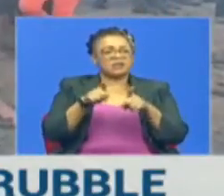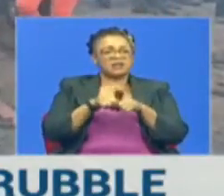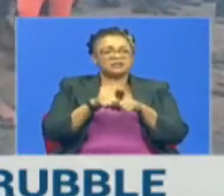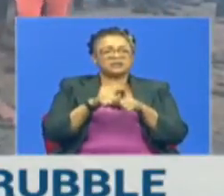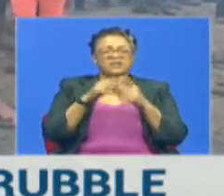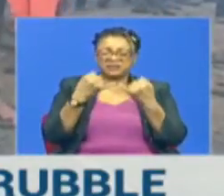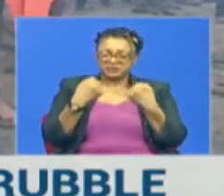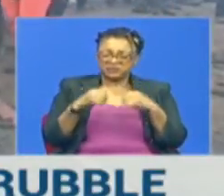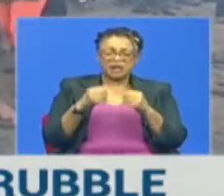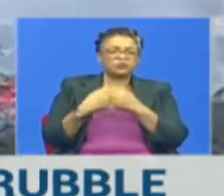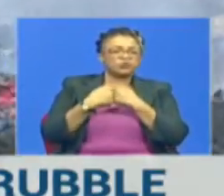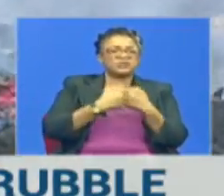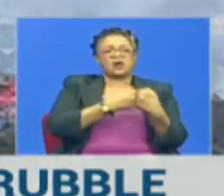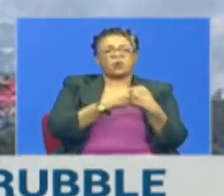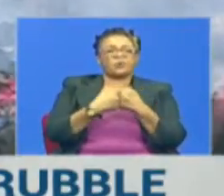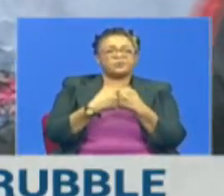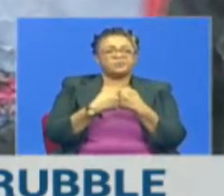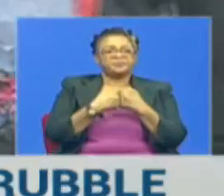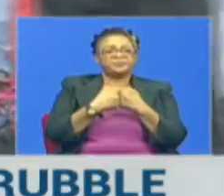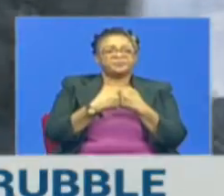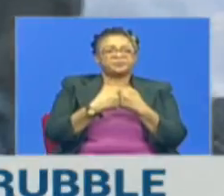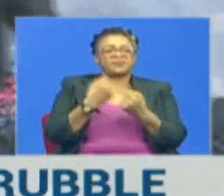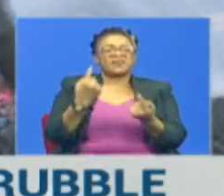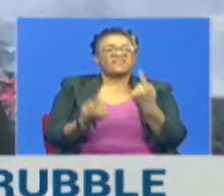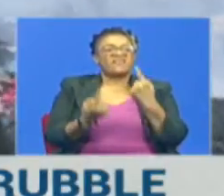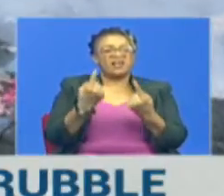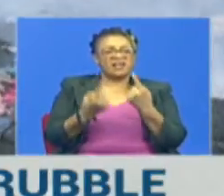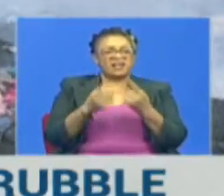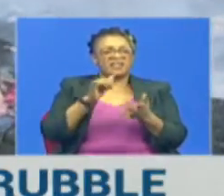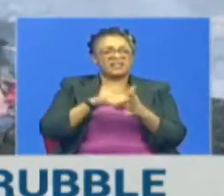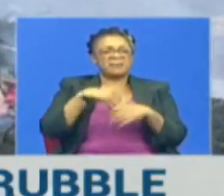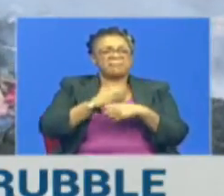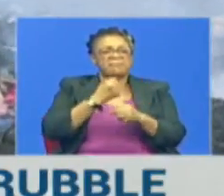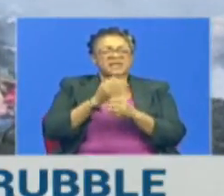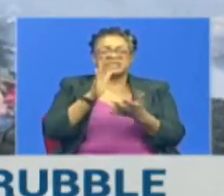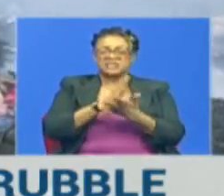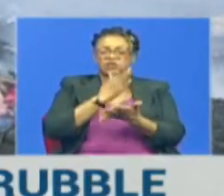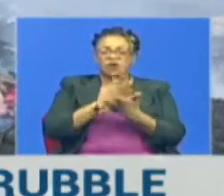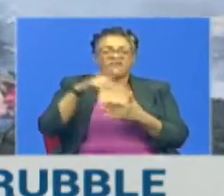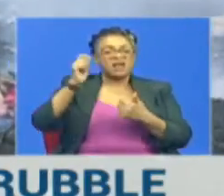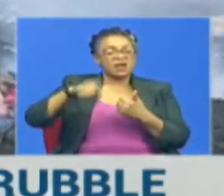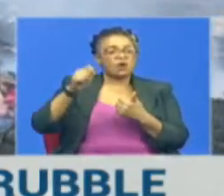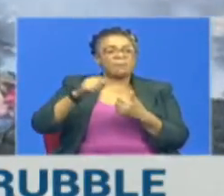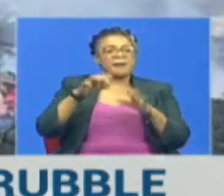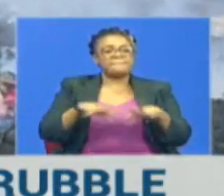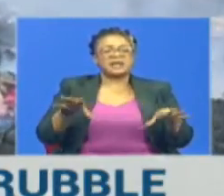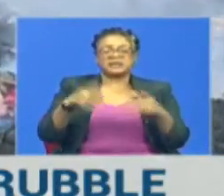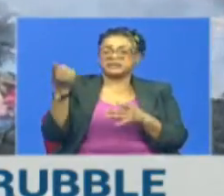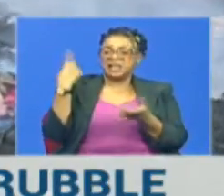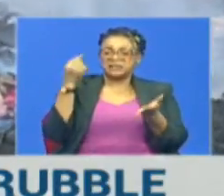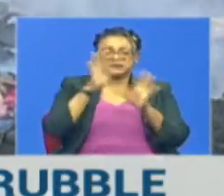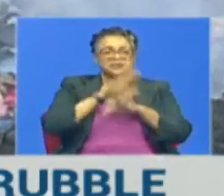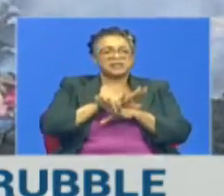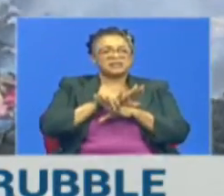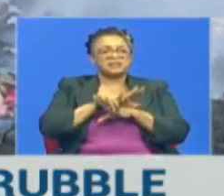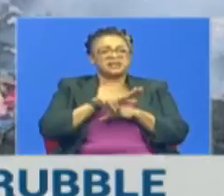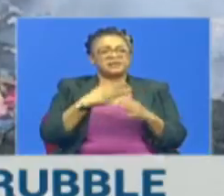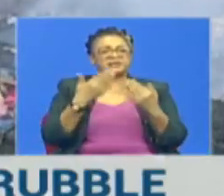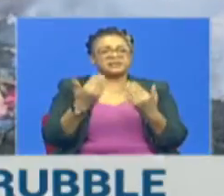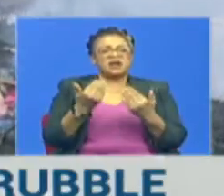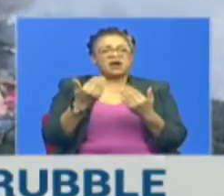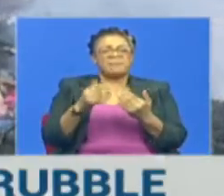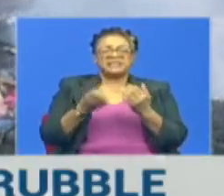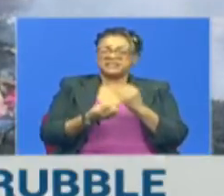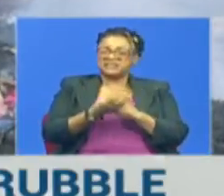the last flames. The fire that brought down a section of the Gikomba market here late last night has been described as the worst seen yet